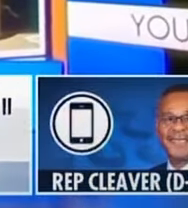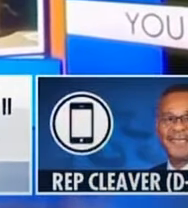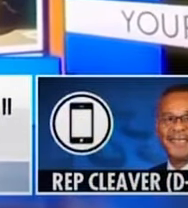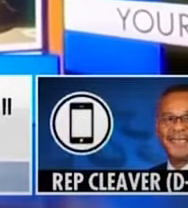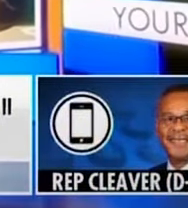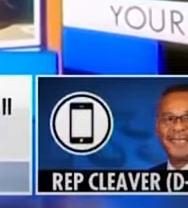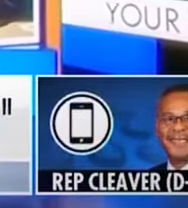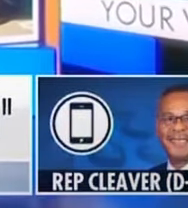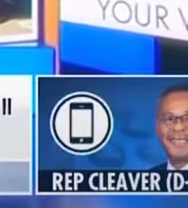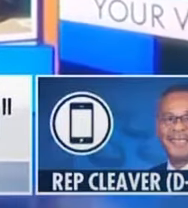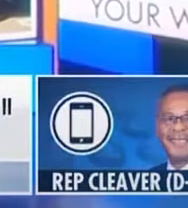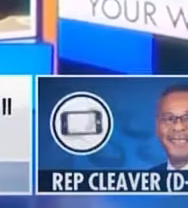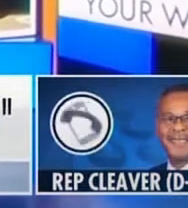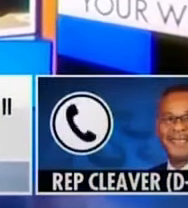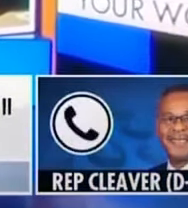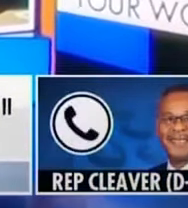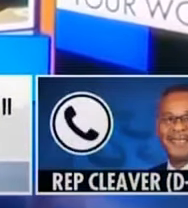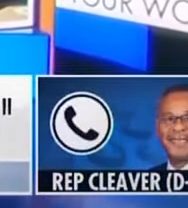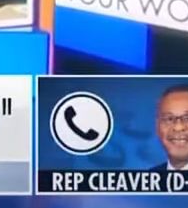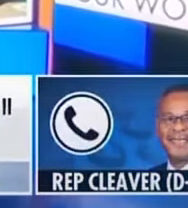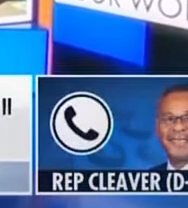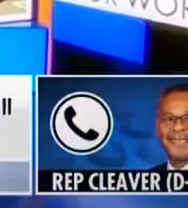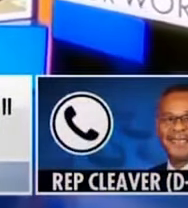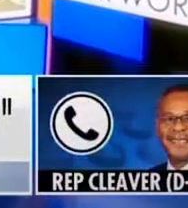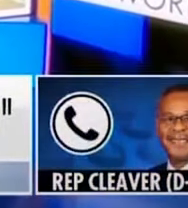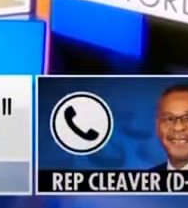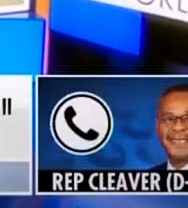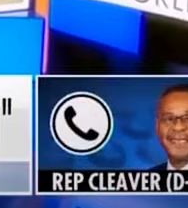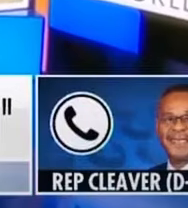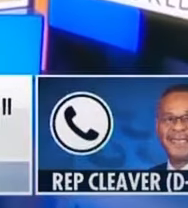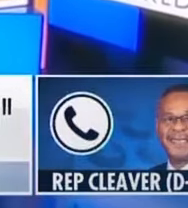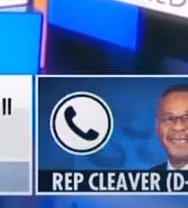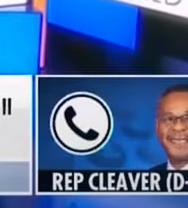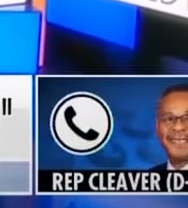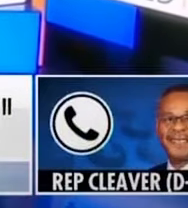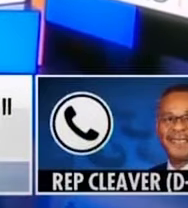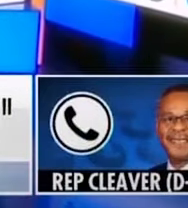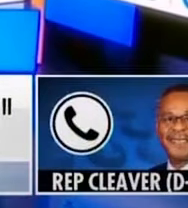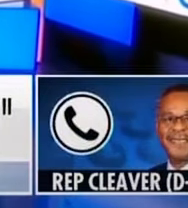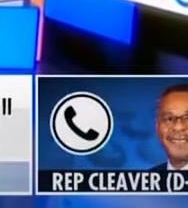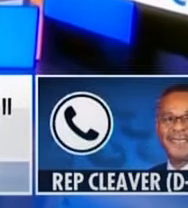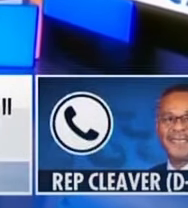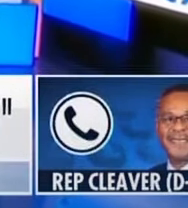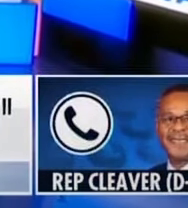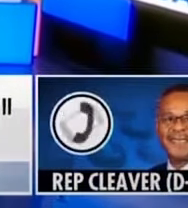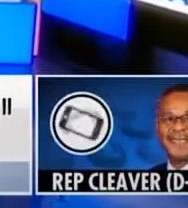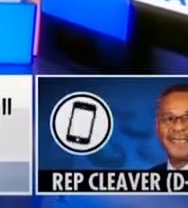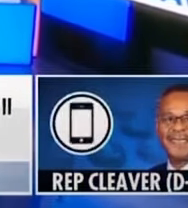was, after the prayer ended, trying to recognize the record number of